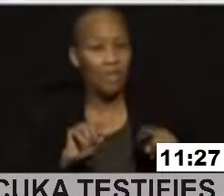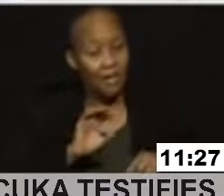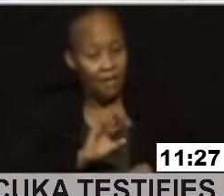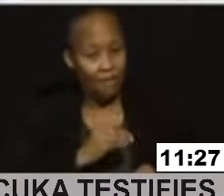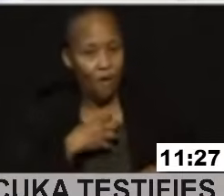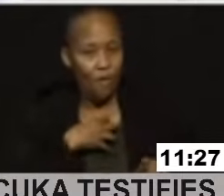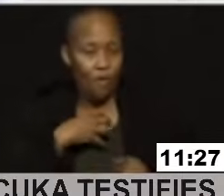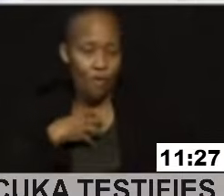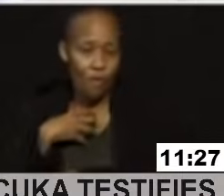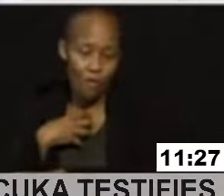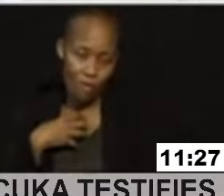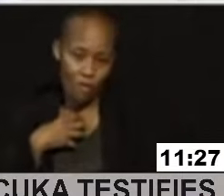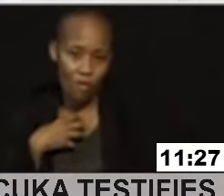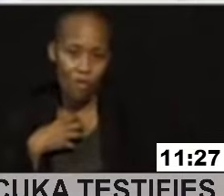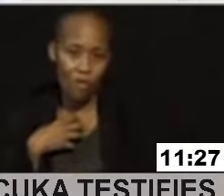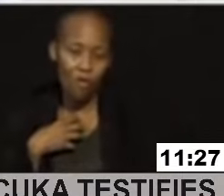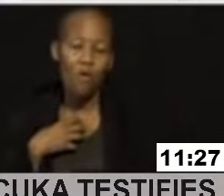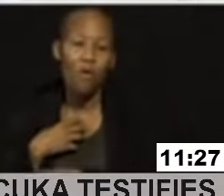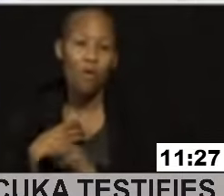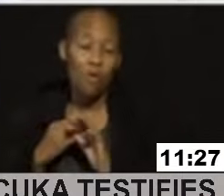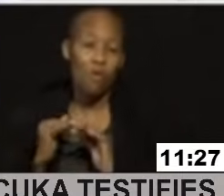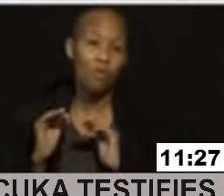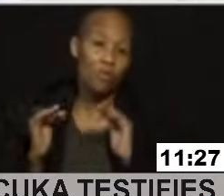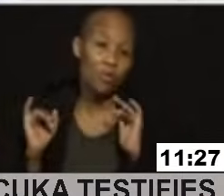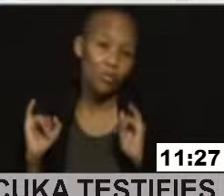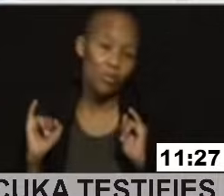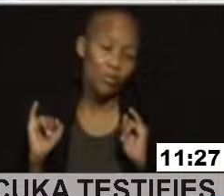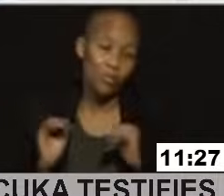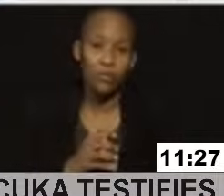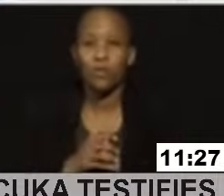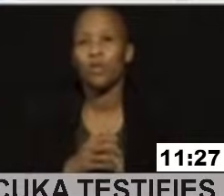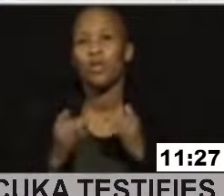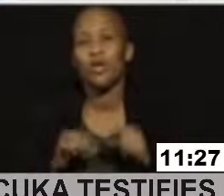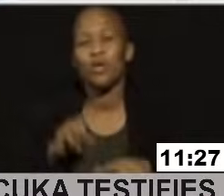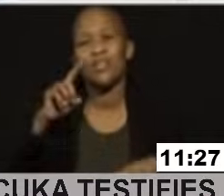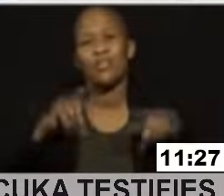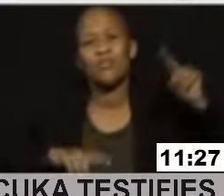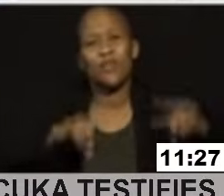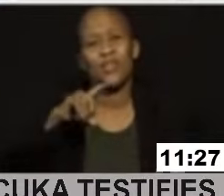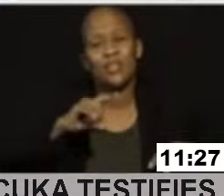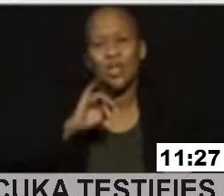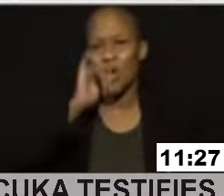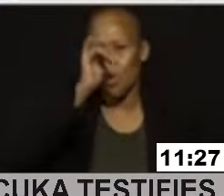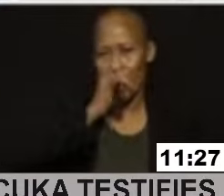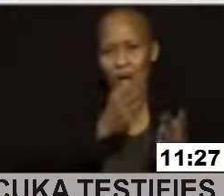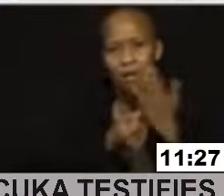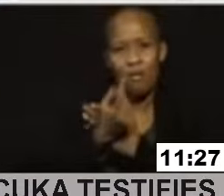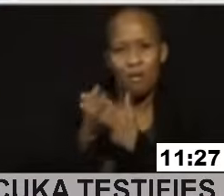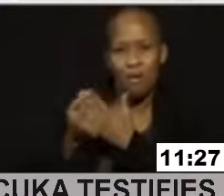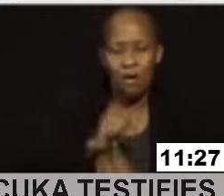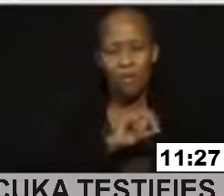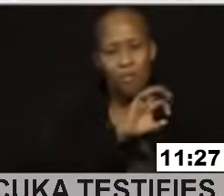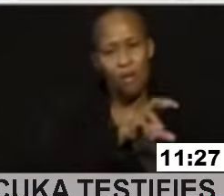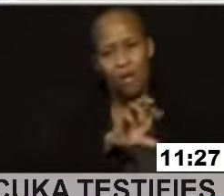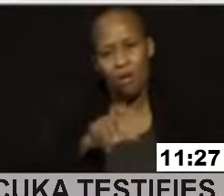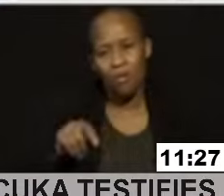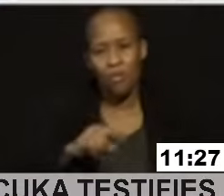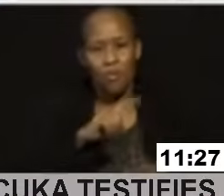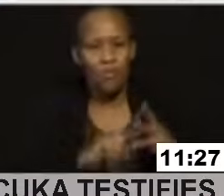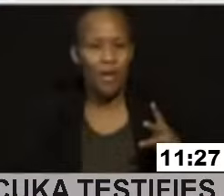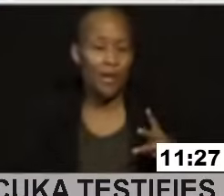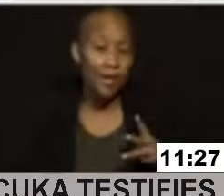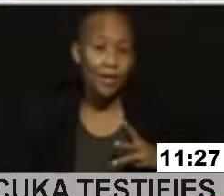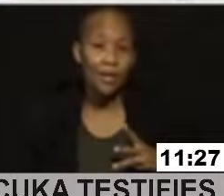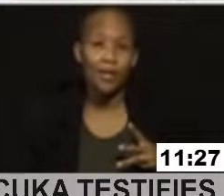the different areas of criminality, if I can call it that, which you had to turn